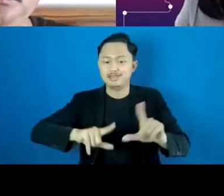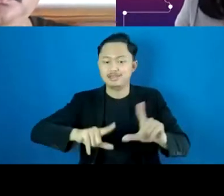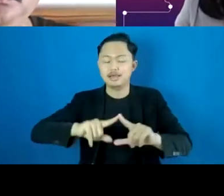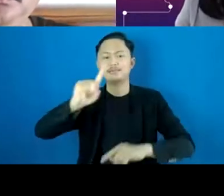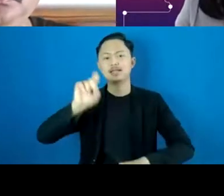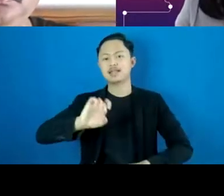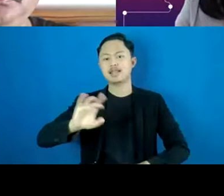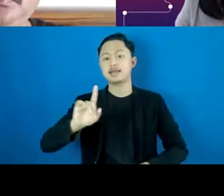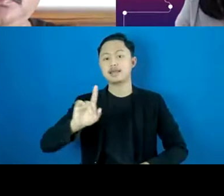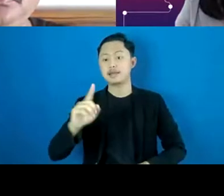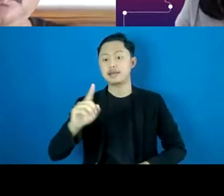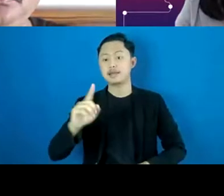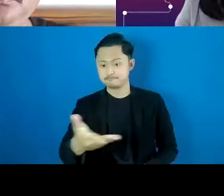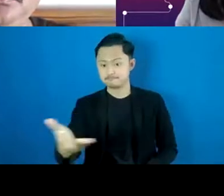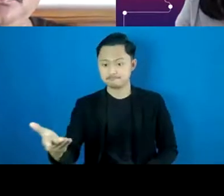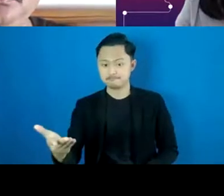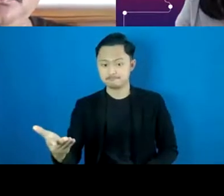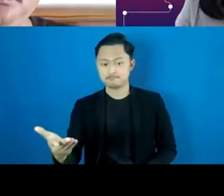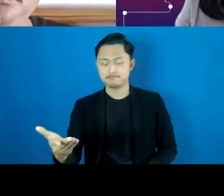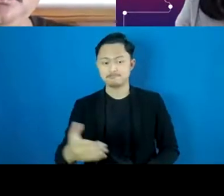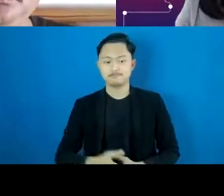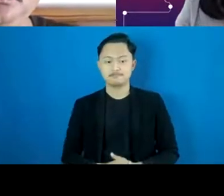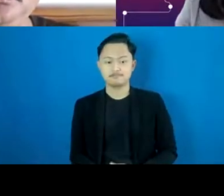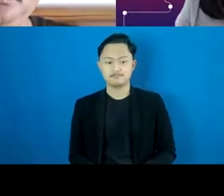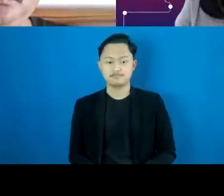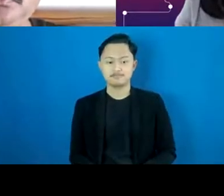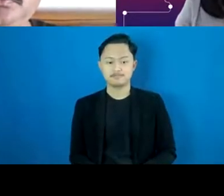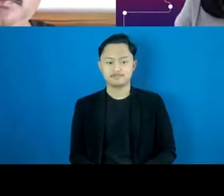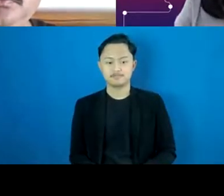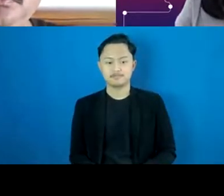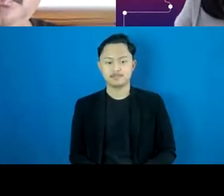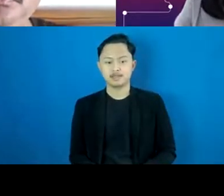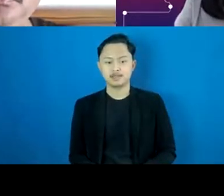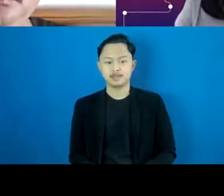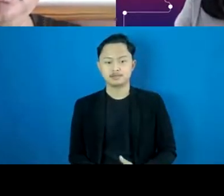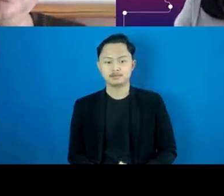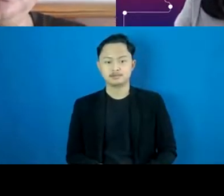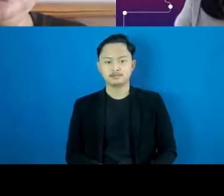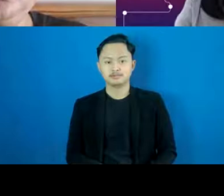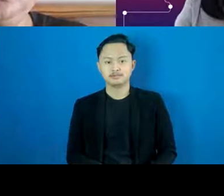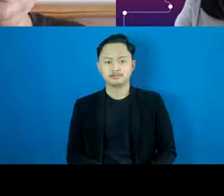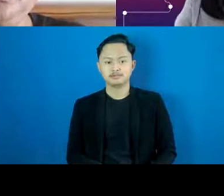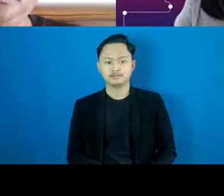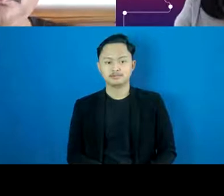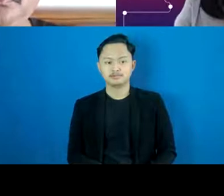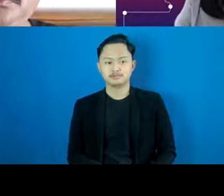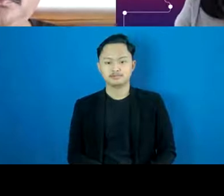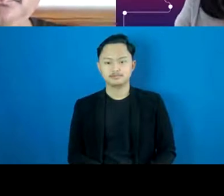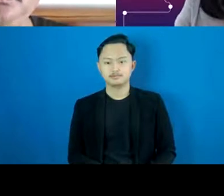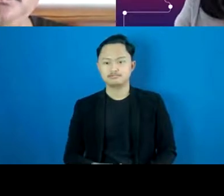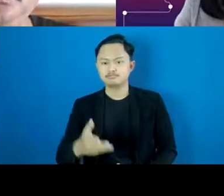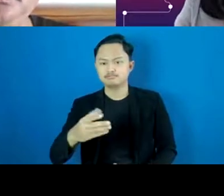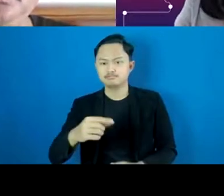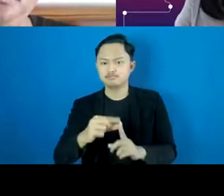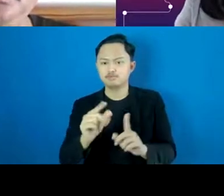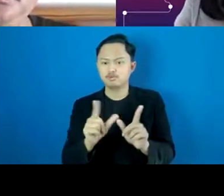you from MAB Purianto regarding the infrastructure of charging station in India. Is